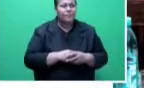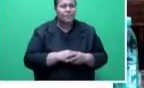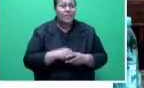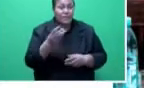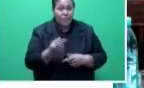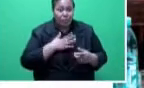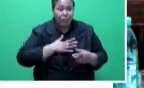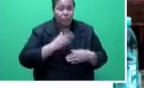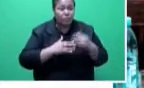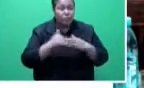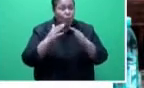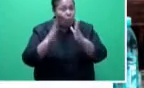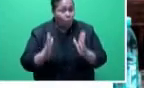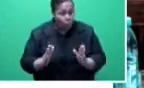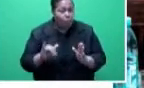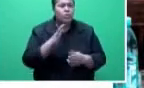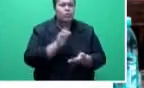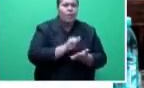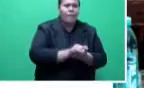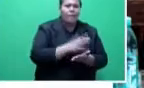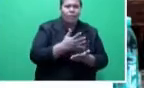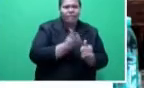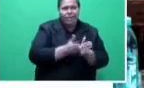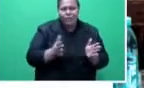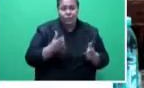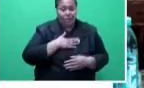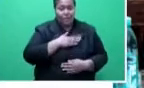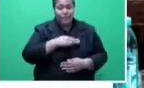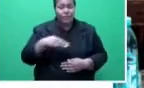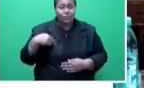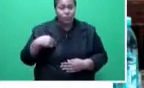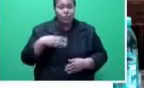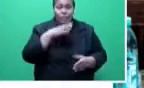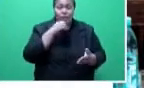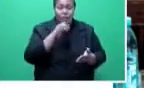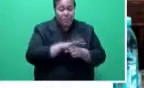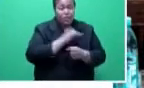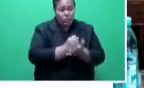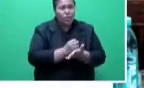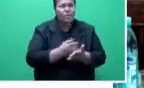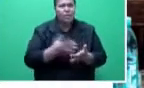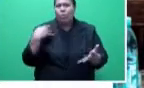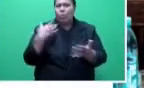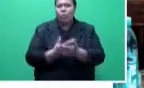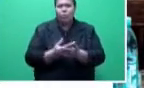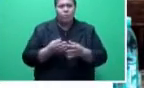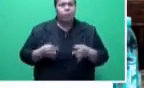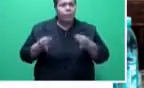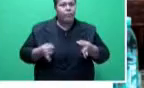or offices, my ministry will ensure that building approvals that had lapsed pre, during,